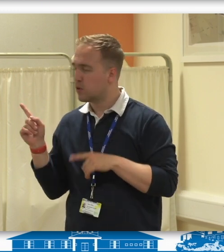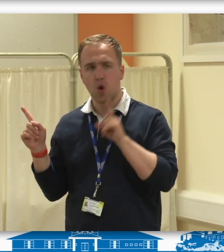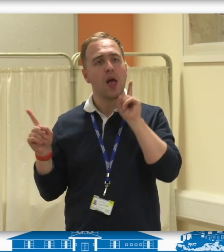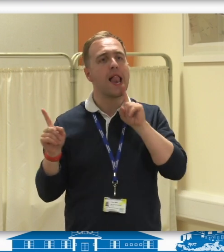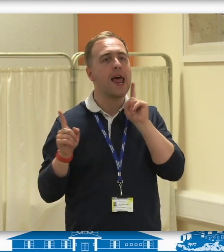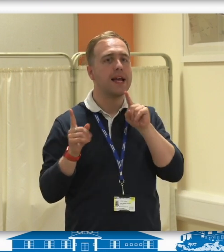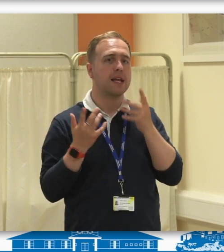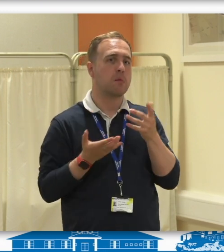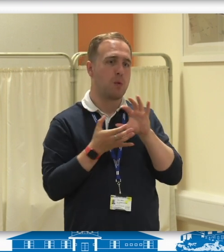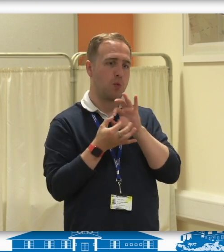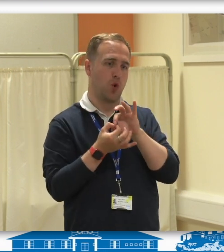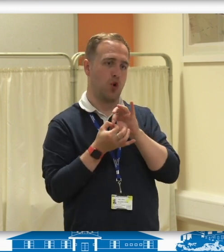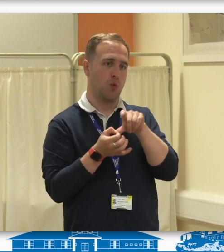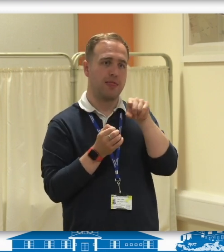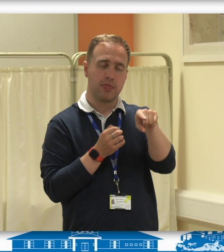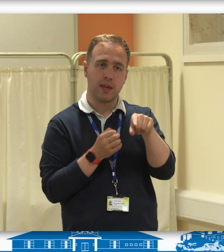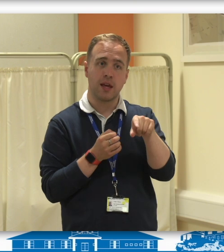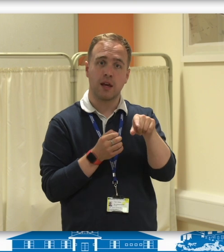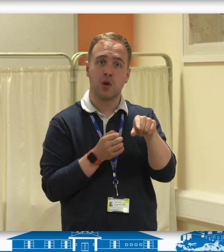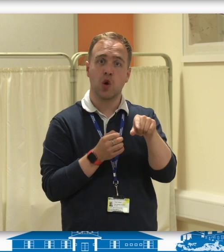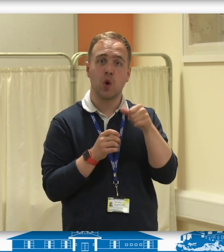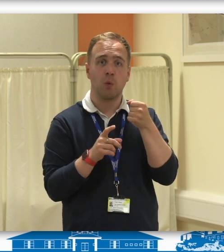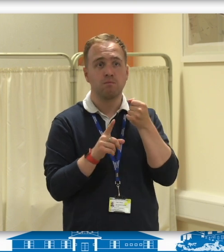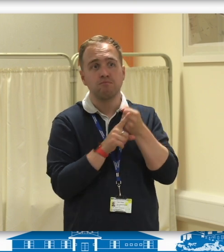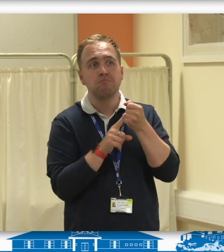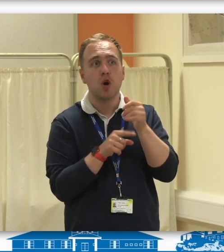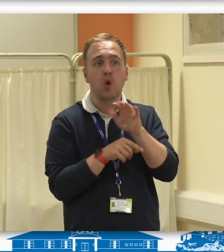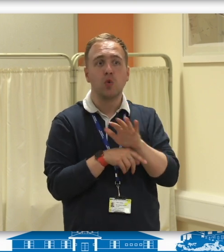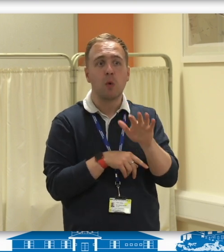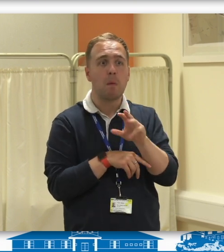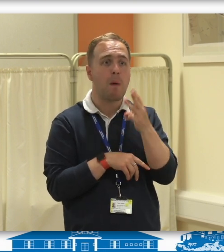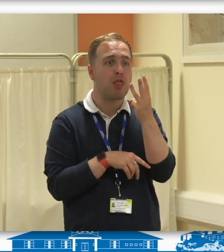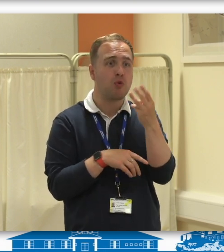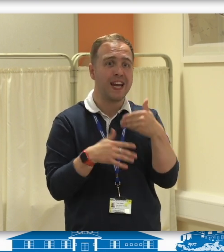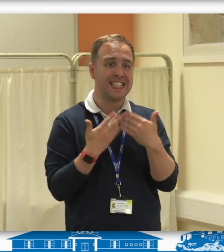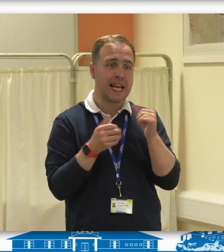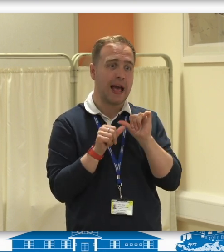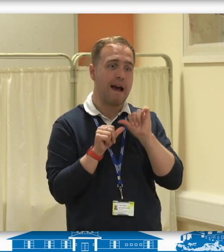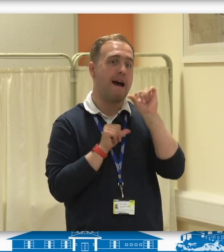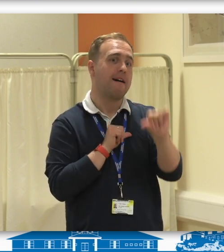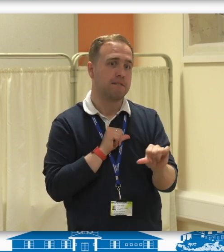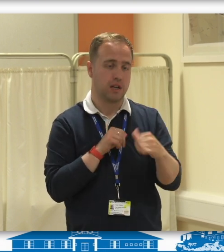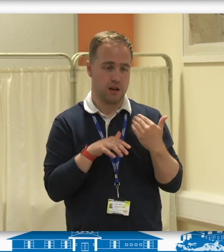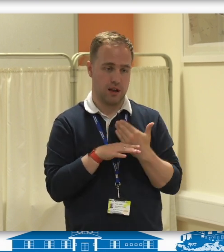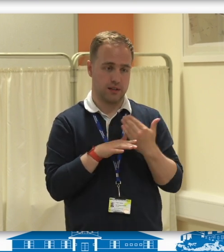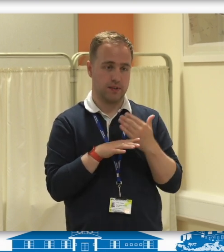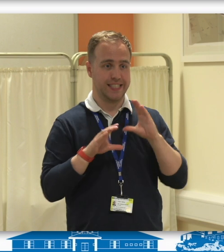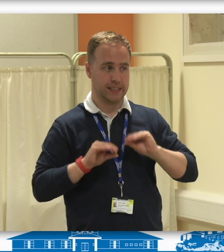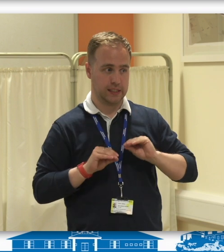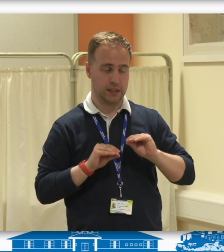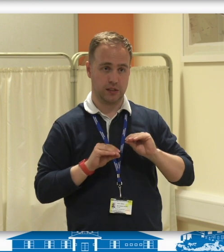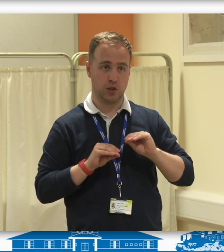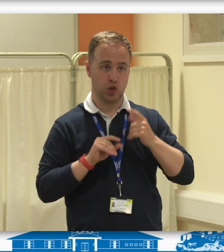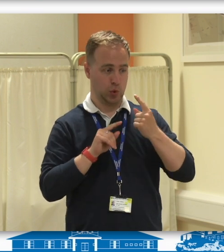working with at the minute whose post-exertional malaise hits approximately 3 days after the activity. And so tracking